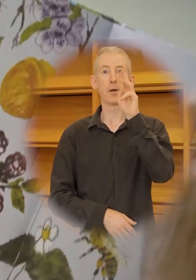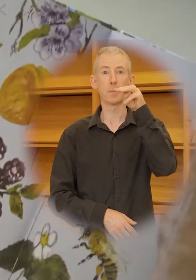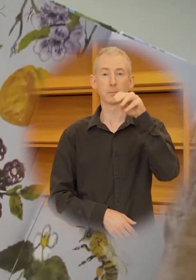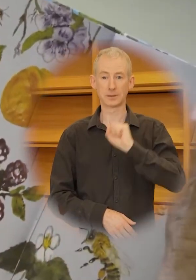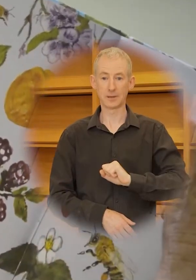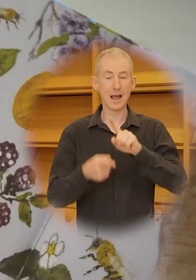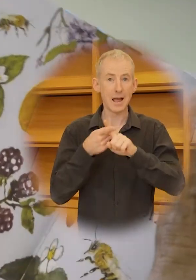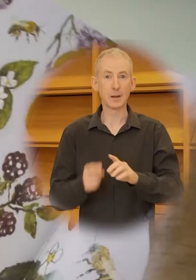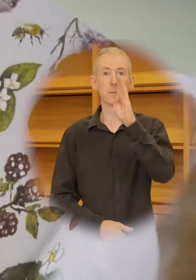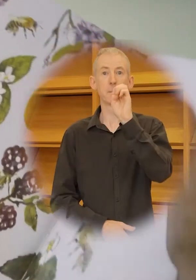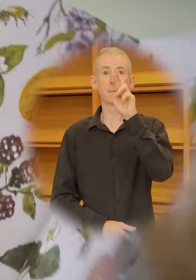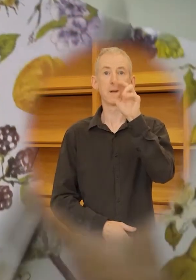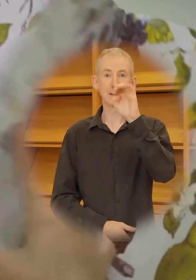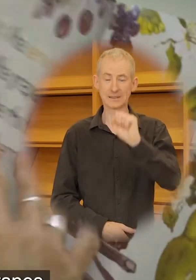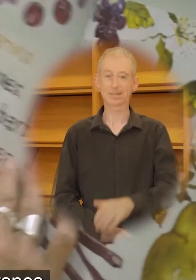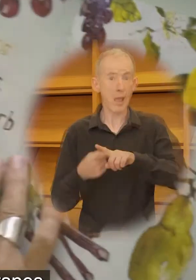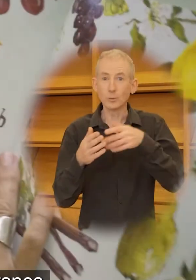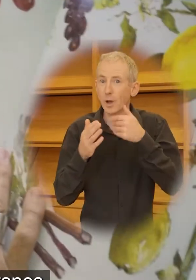berries.